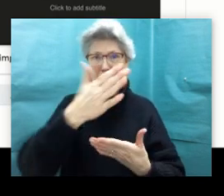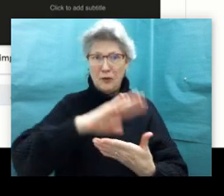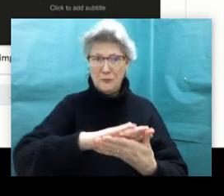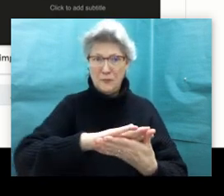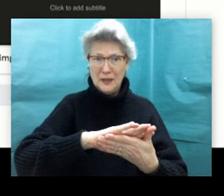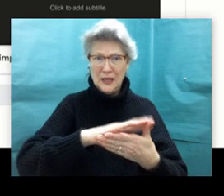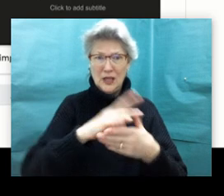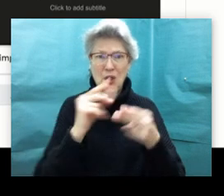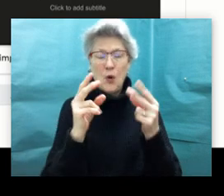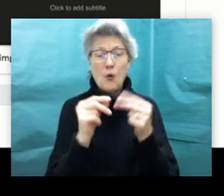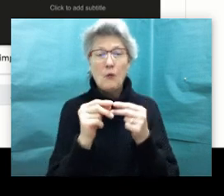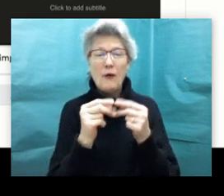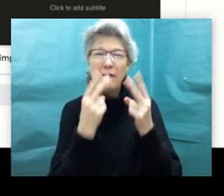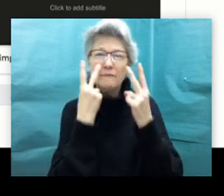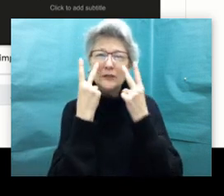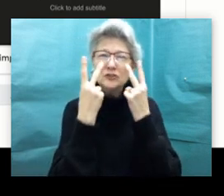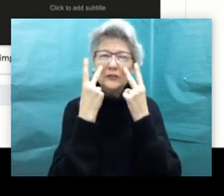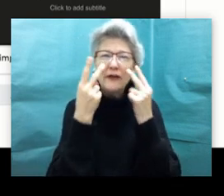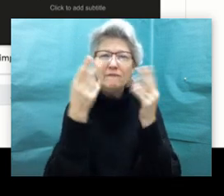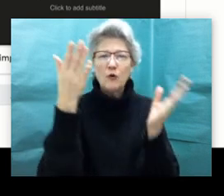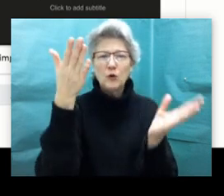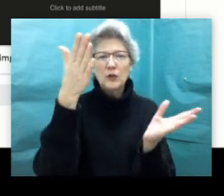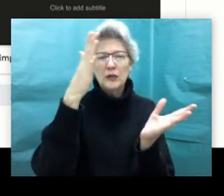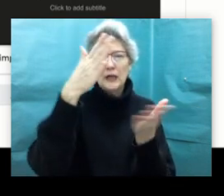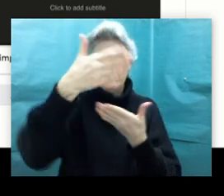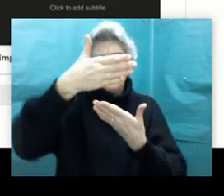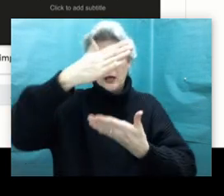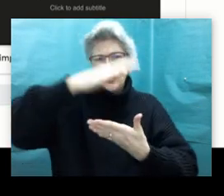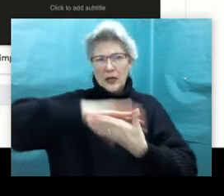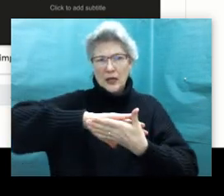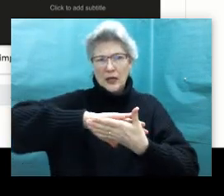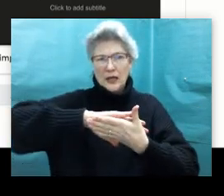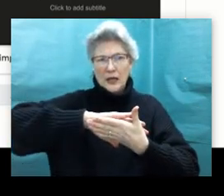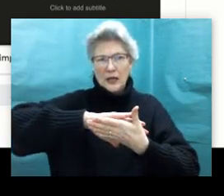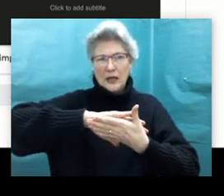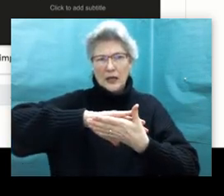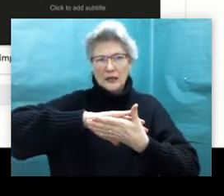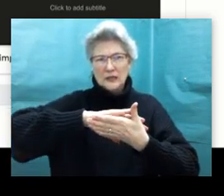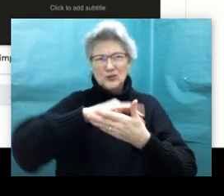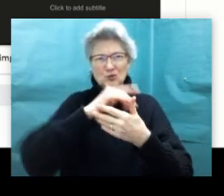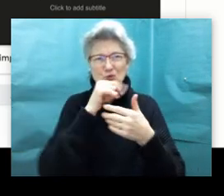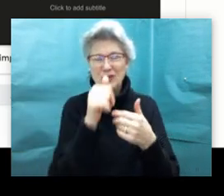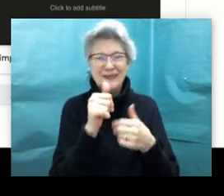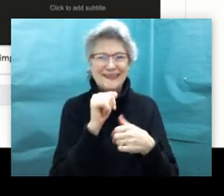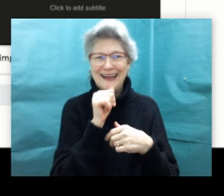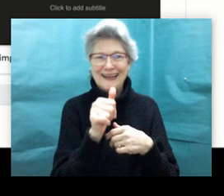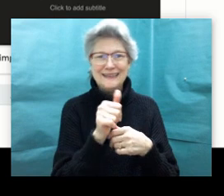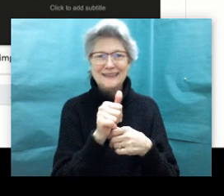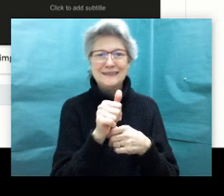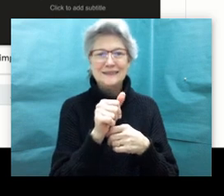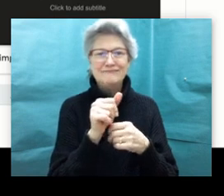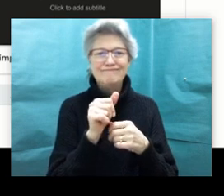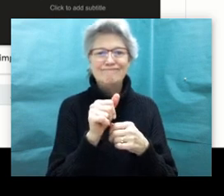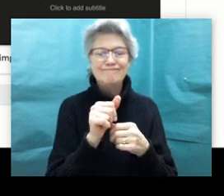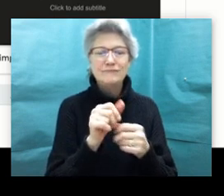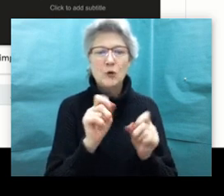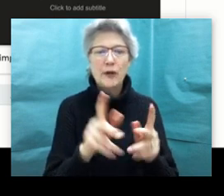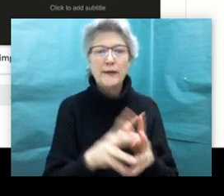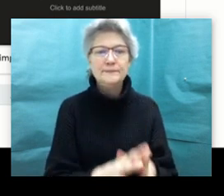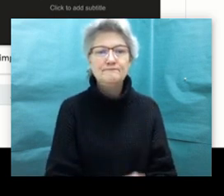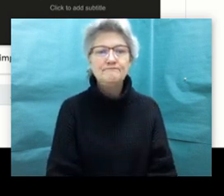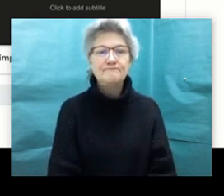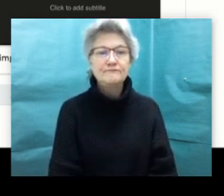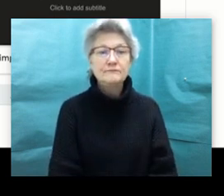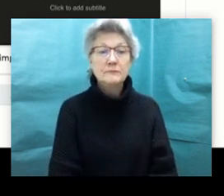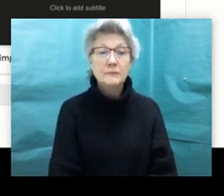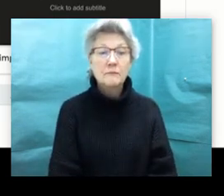same. But if I visualize folding this S in half, I see that the points actually wouldn't meet. So that doesn't work. Let's